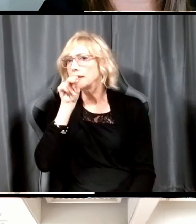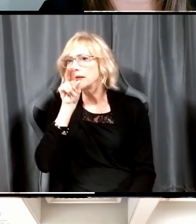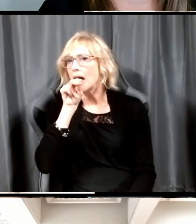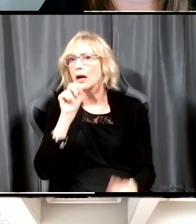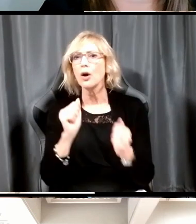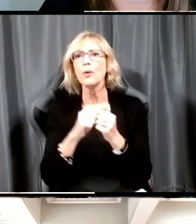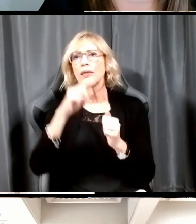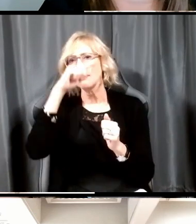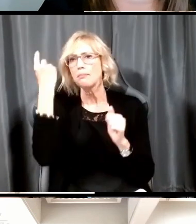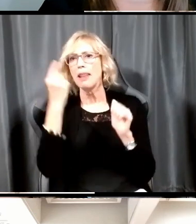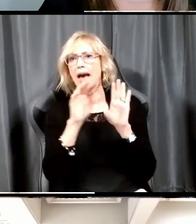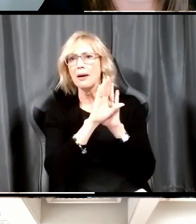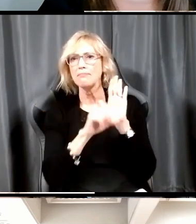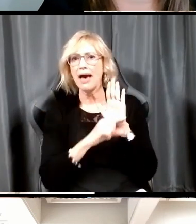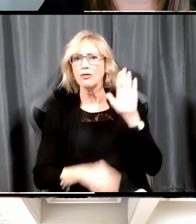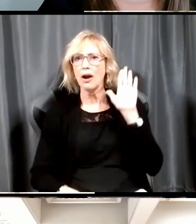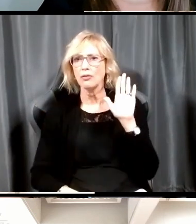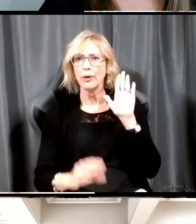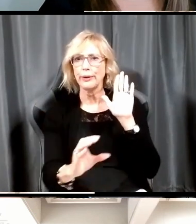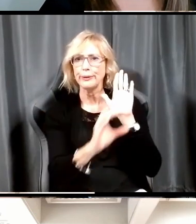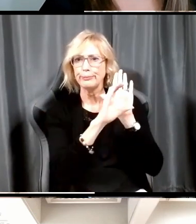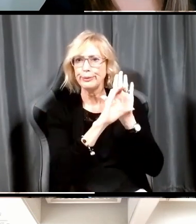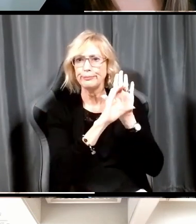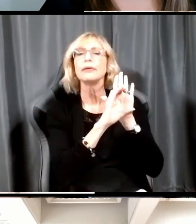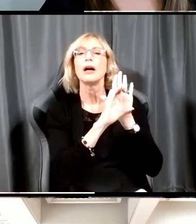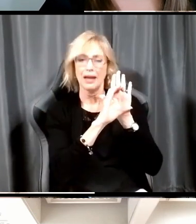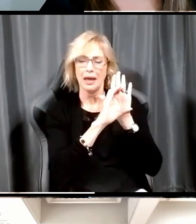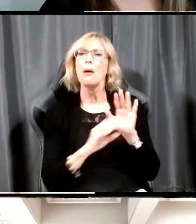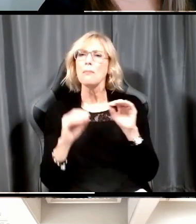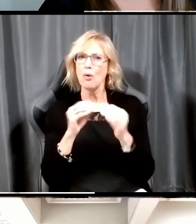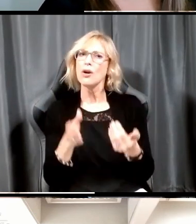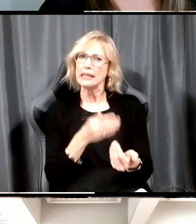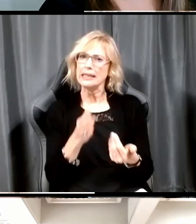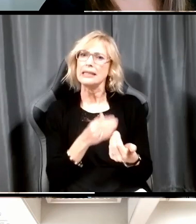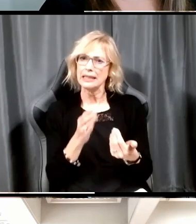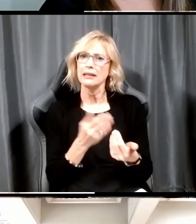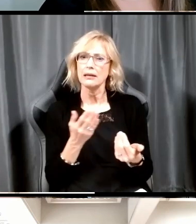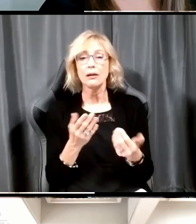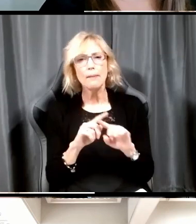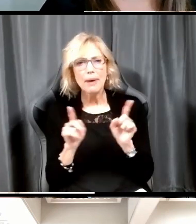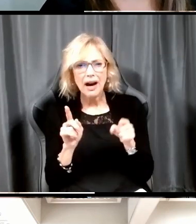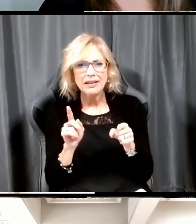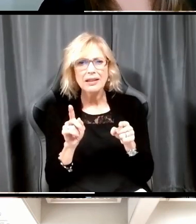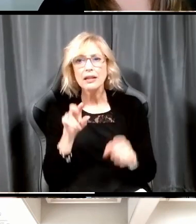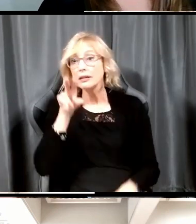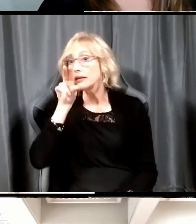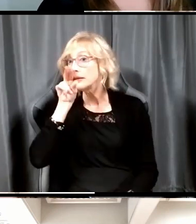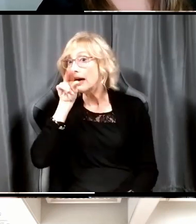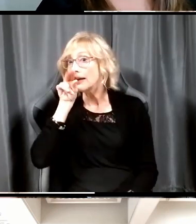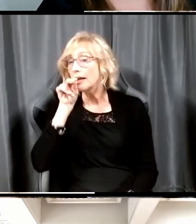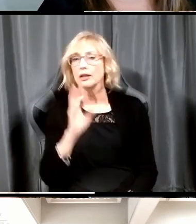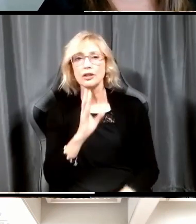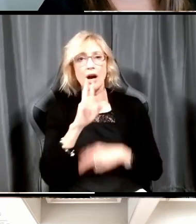black background, the black felt background again. And that's a little bit easier. Of course, though, with ducks, when we talk